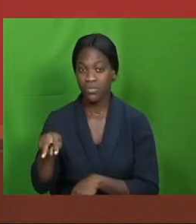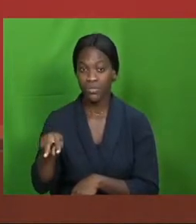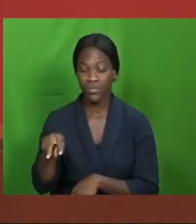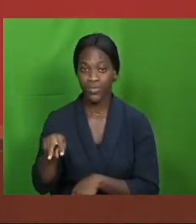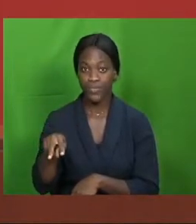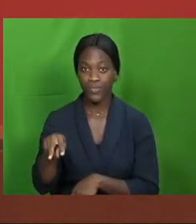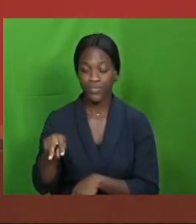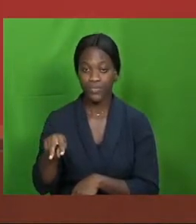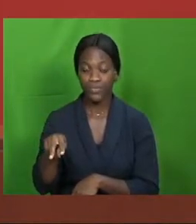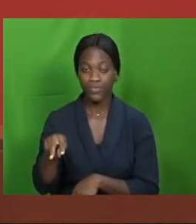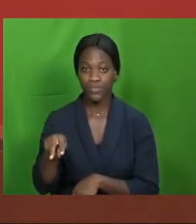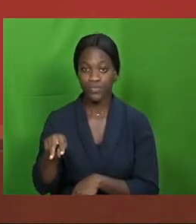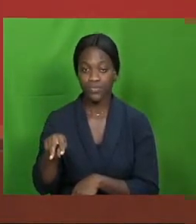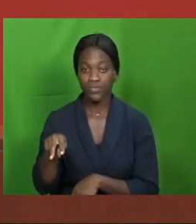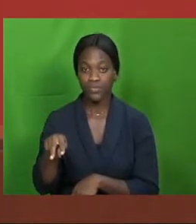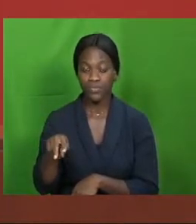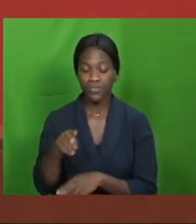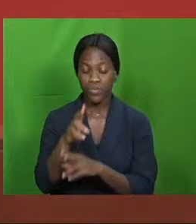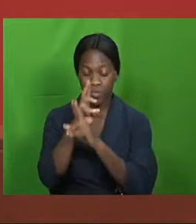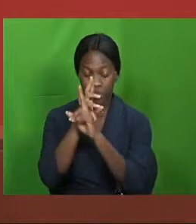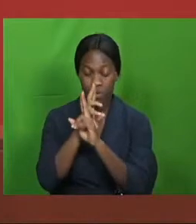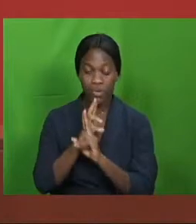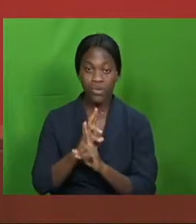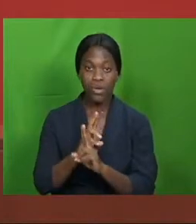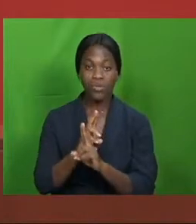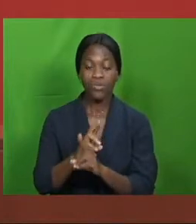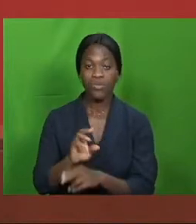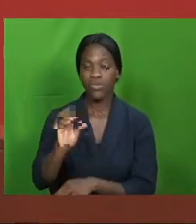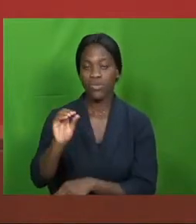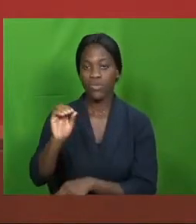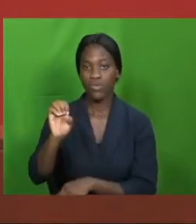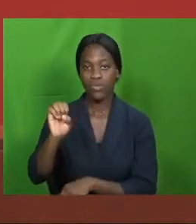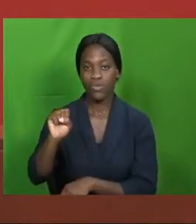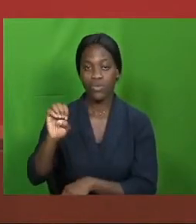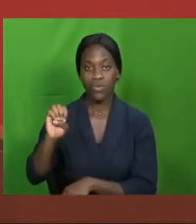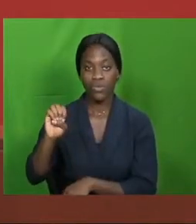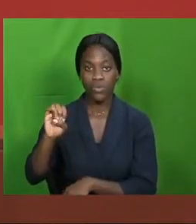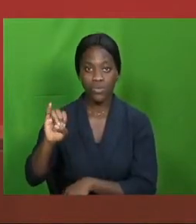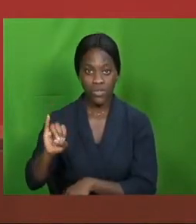the Honorable Oseche Mensah Bonsu,